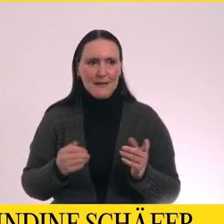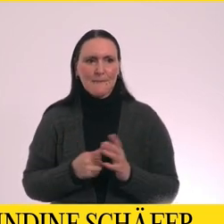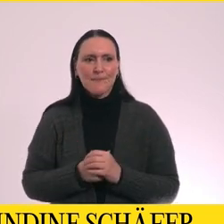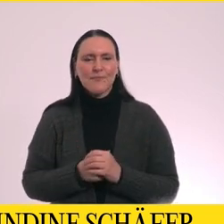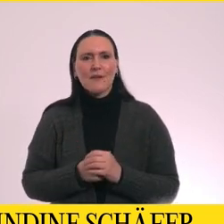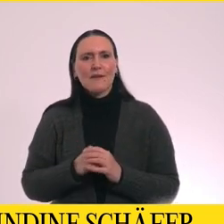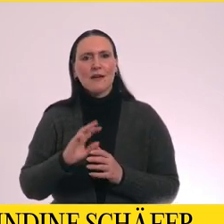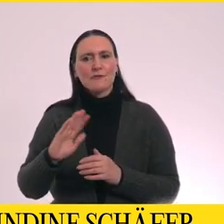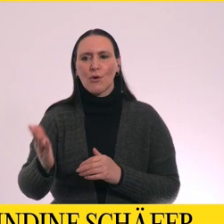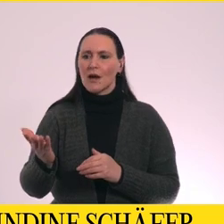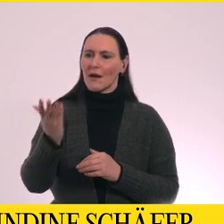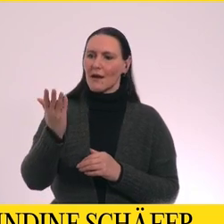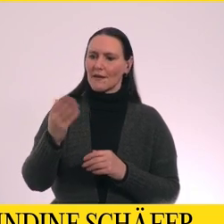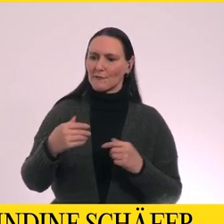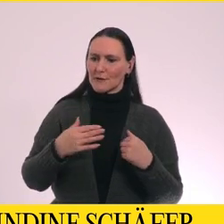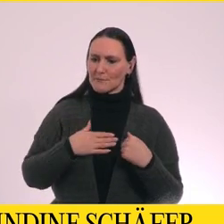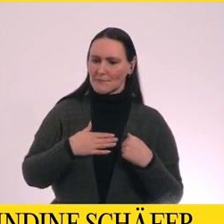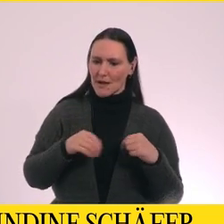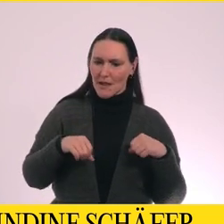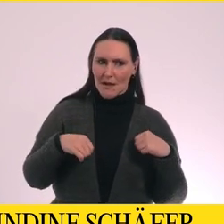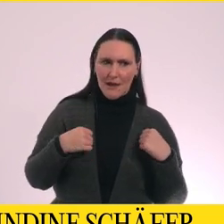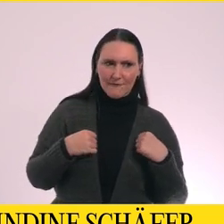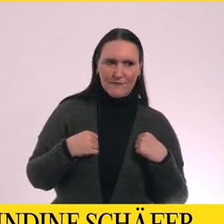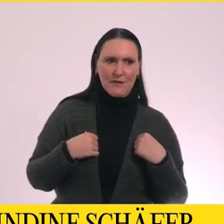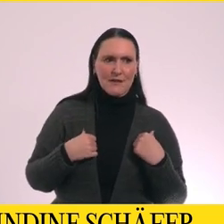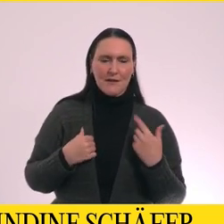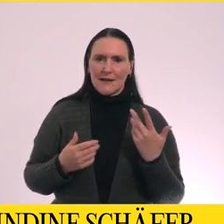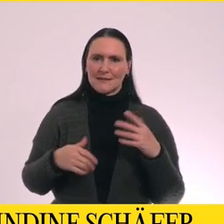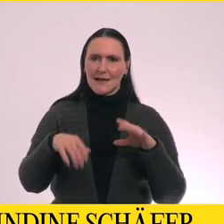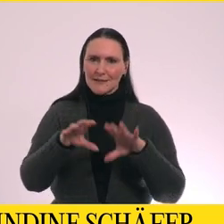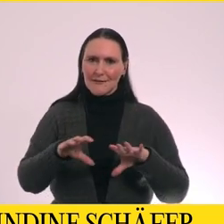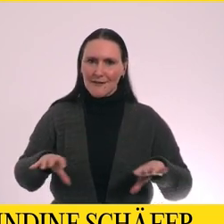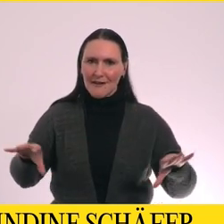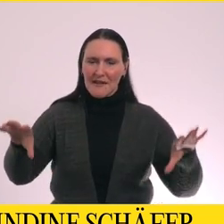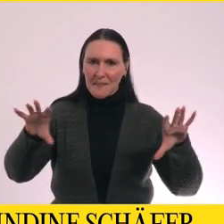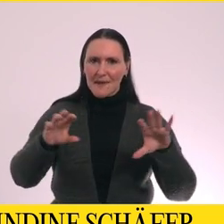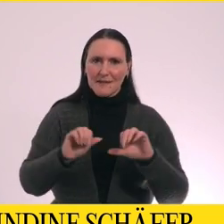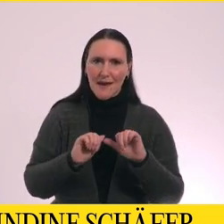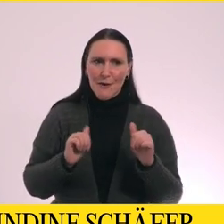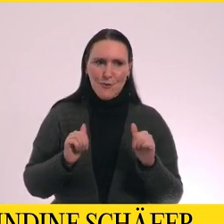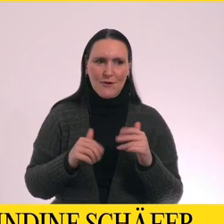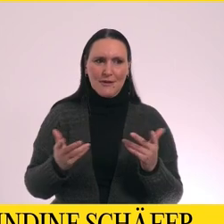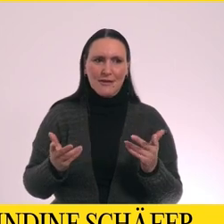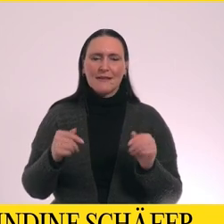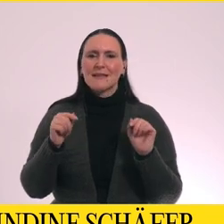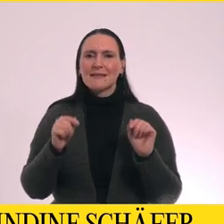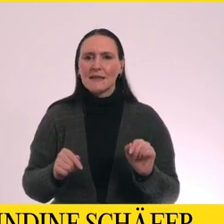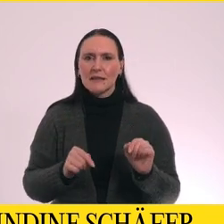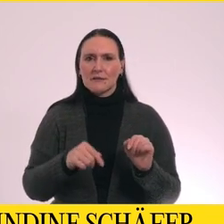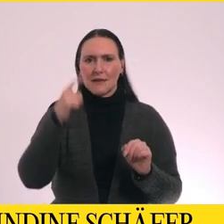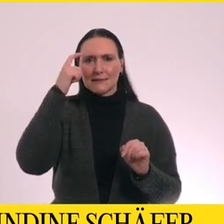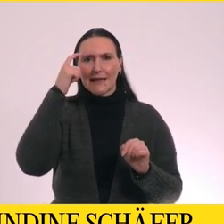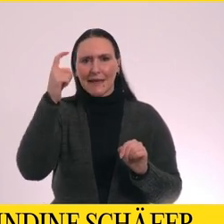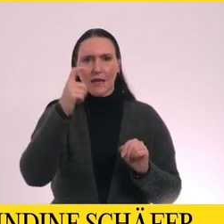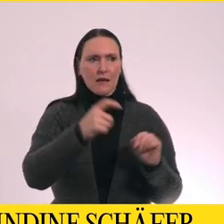absurdity of, like, my life and the social constructs that I sort of live within. sort of break free from that thinking. It's just, it's